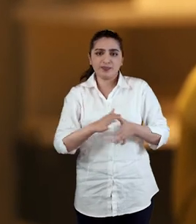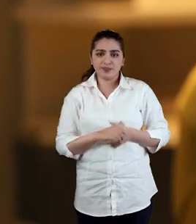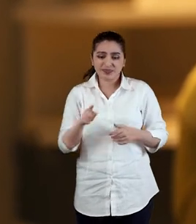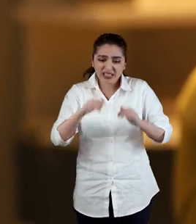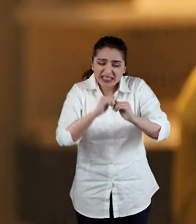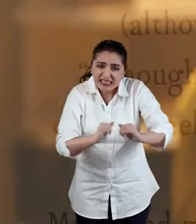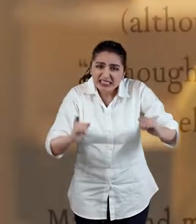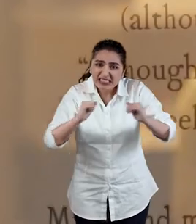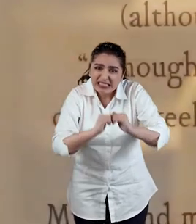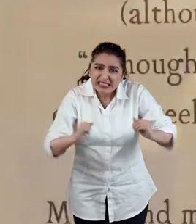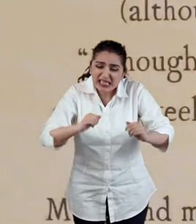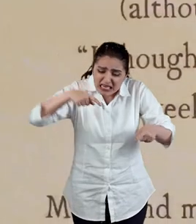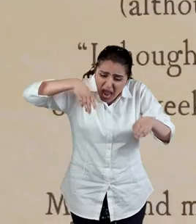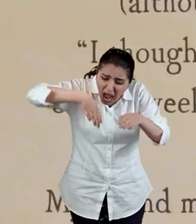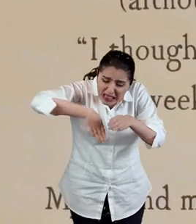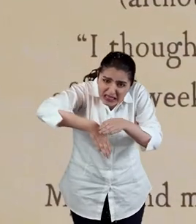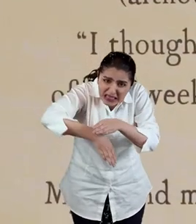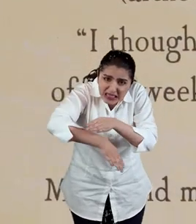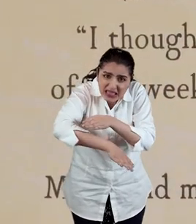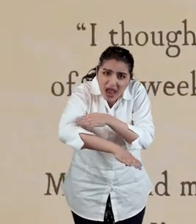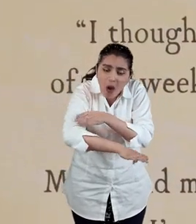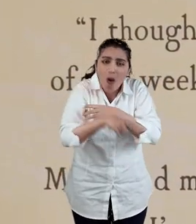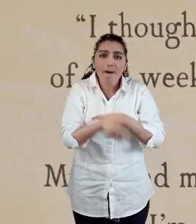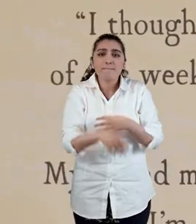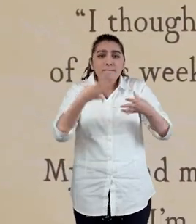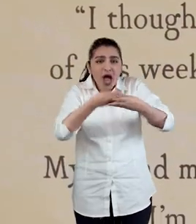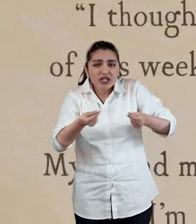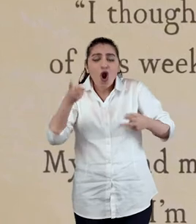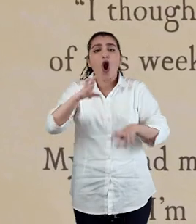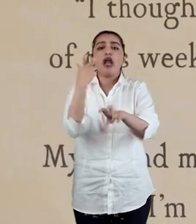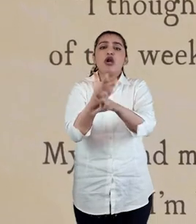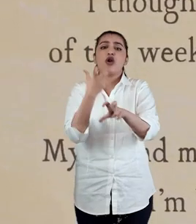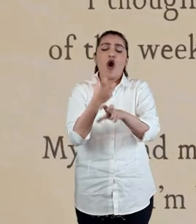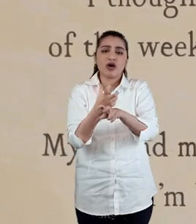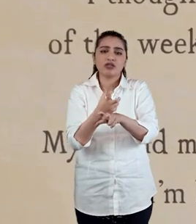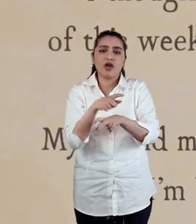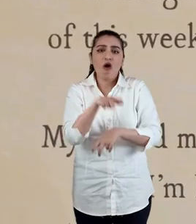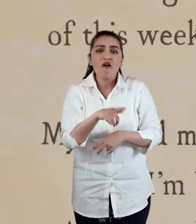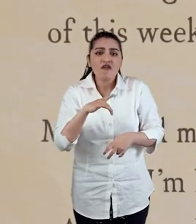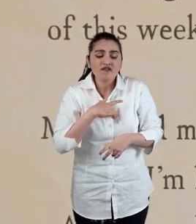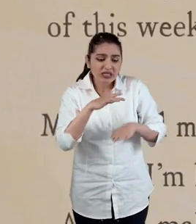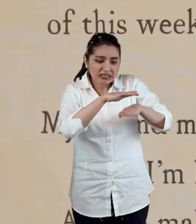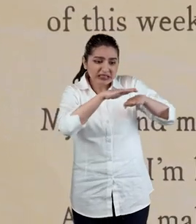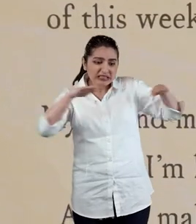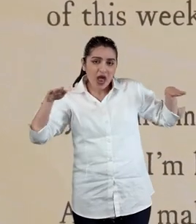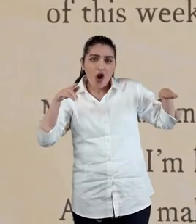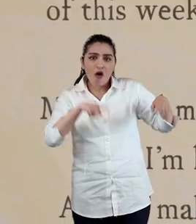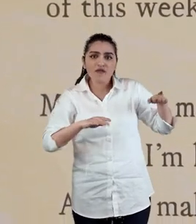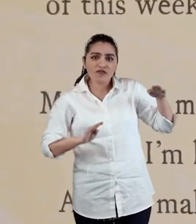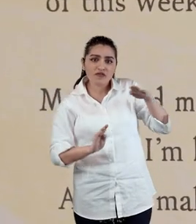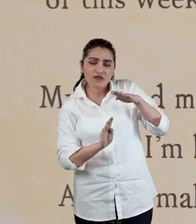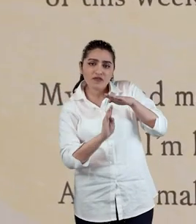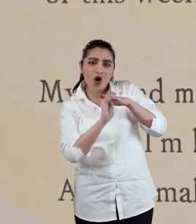Well, thank you, said Fox, although not very kindly. I thought that the worst of this week